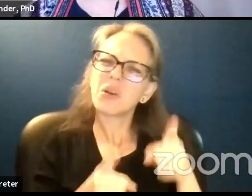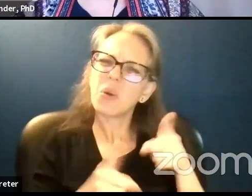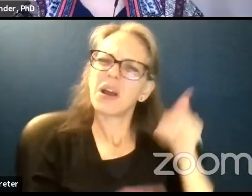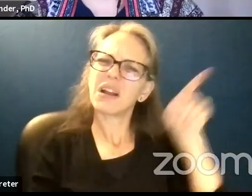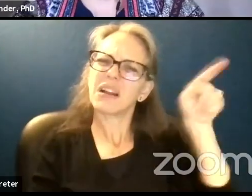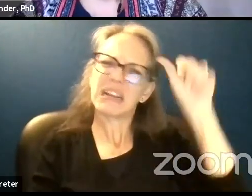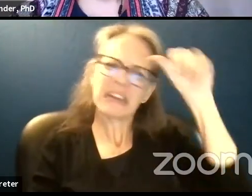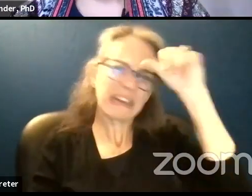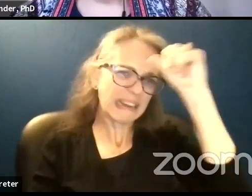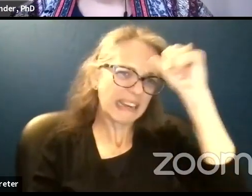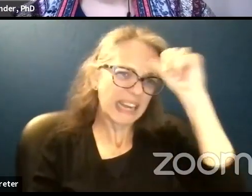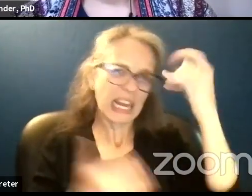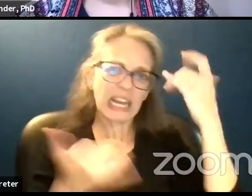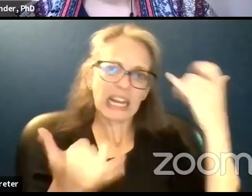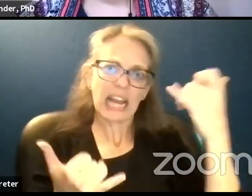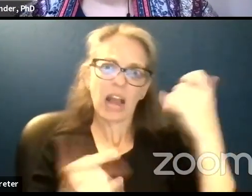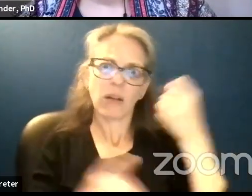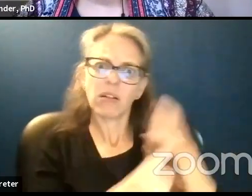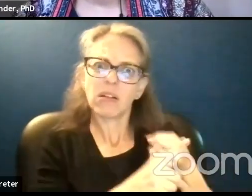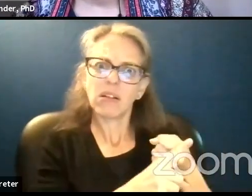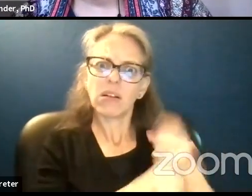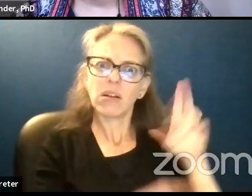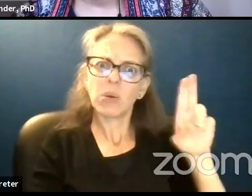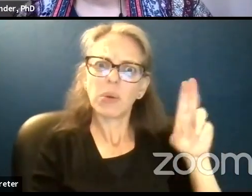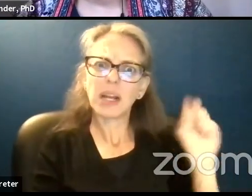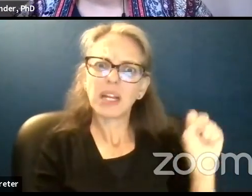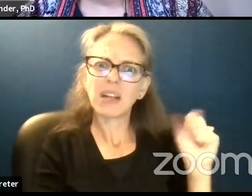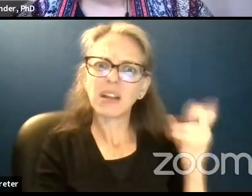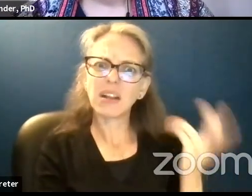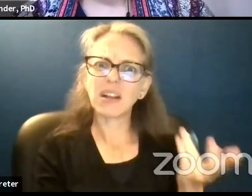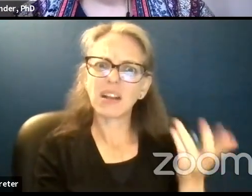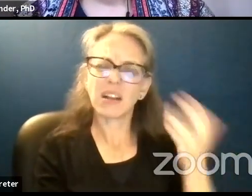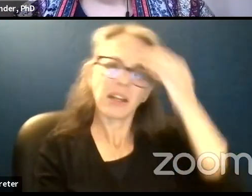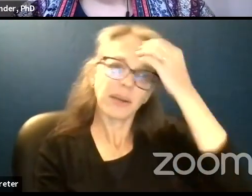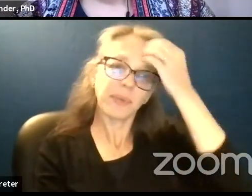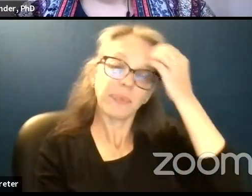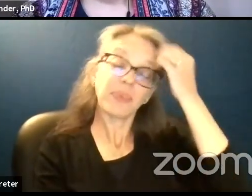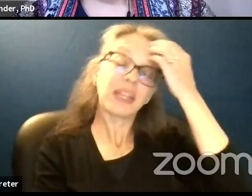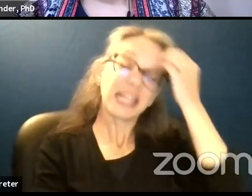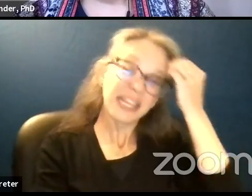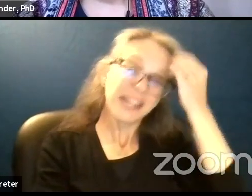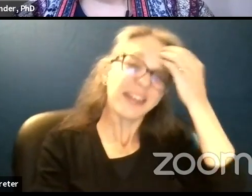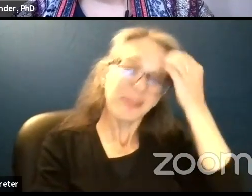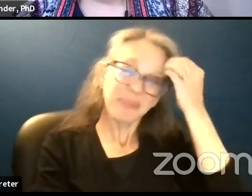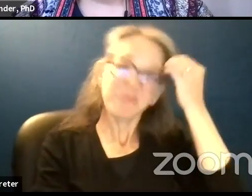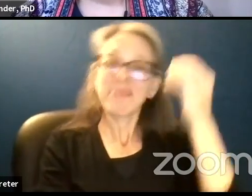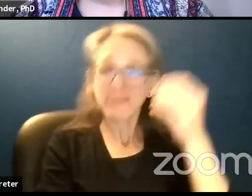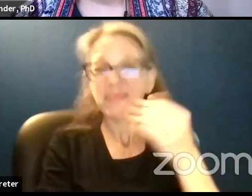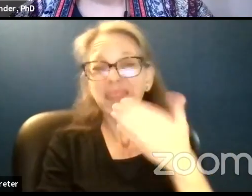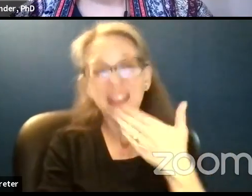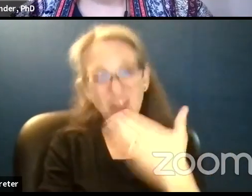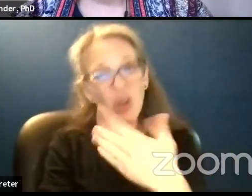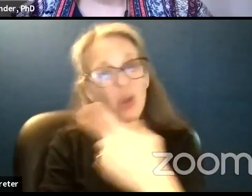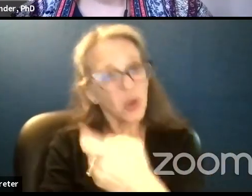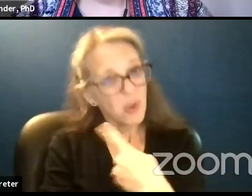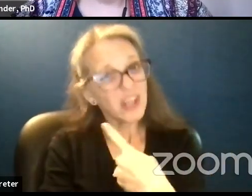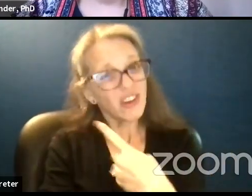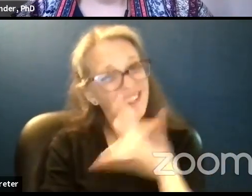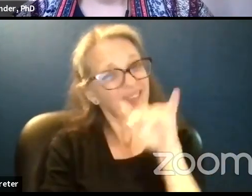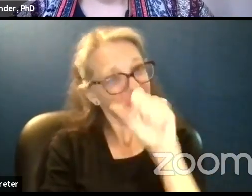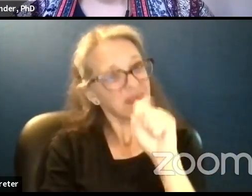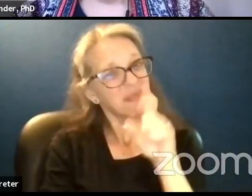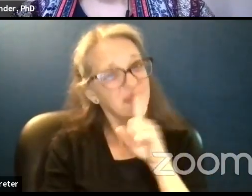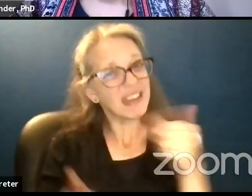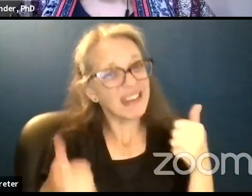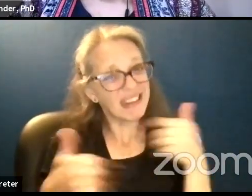begin to happen in the United States? So it is scary, Ivan. Thank you for asking that question. And I